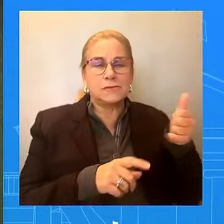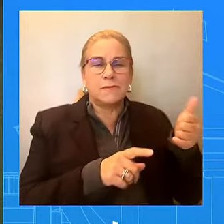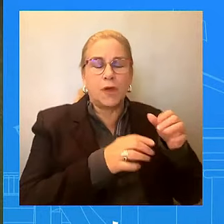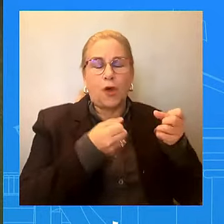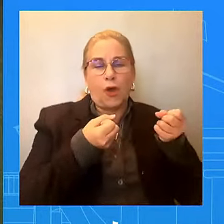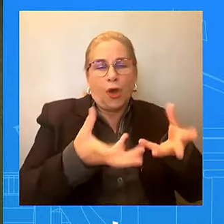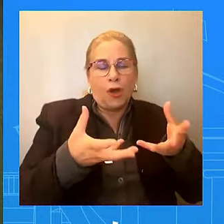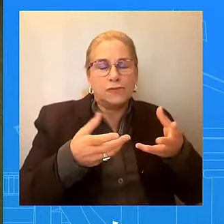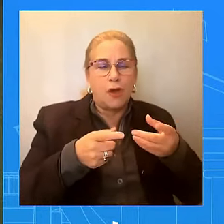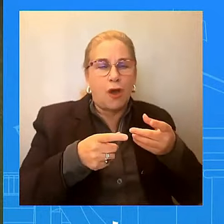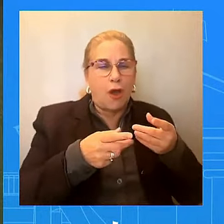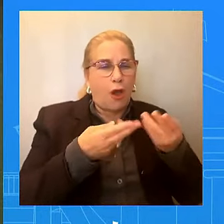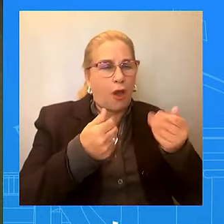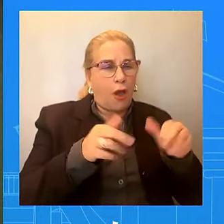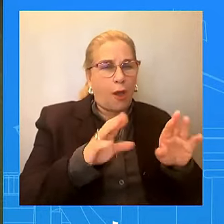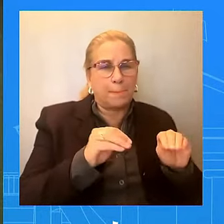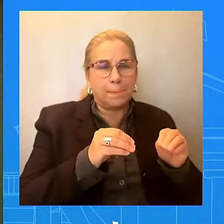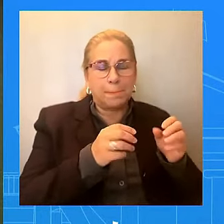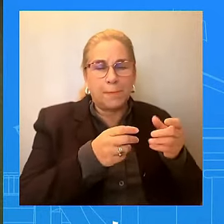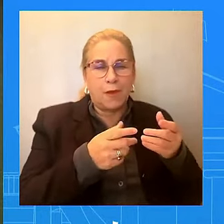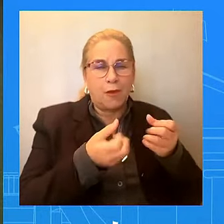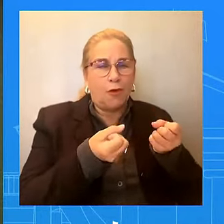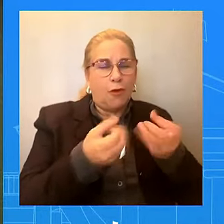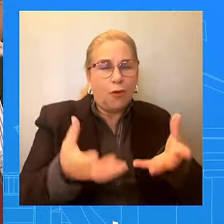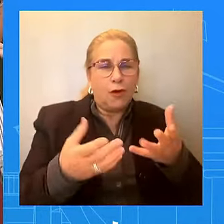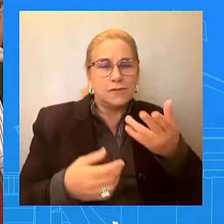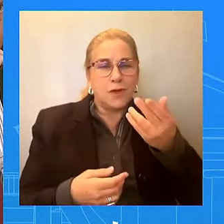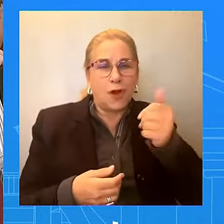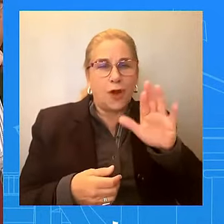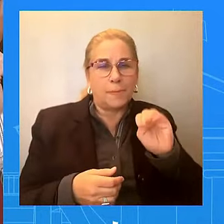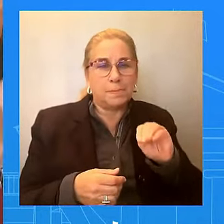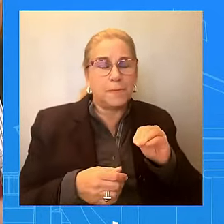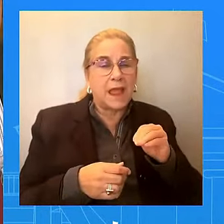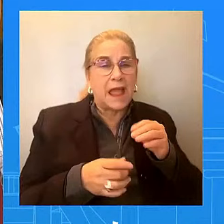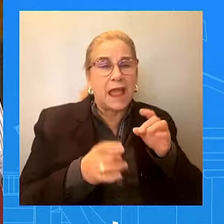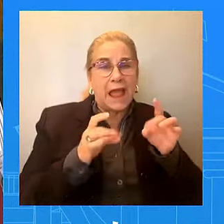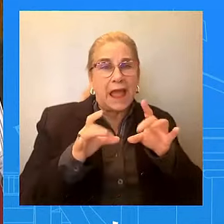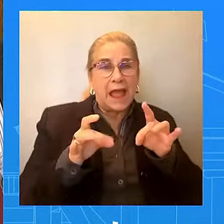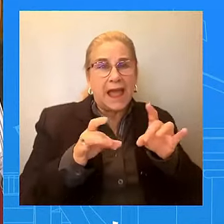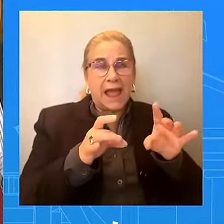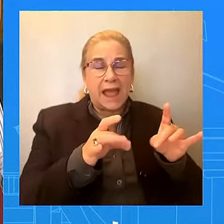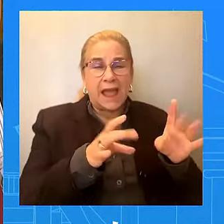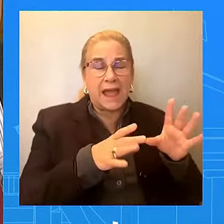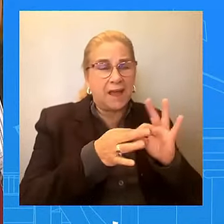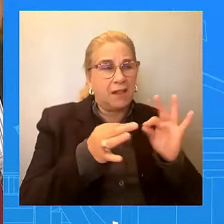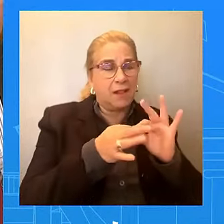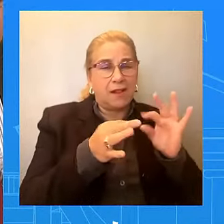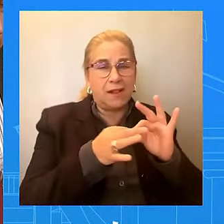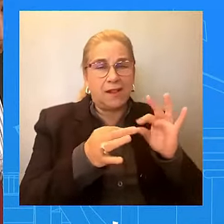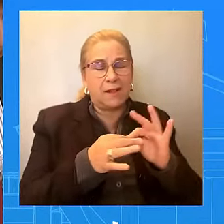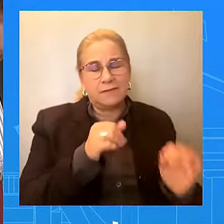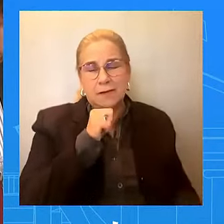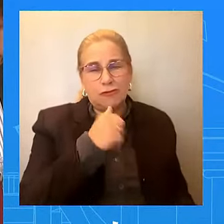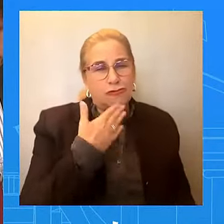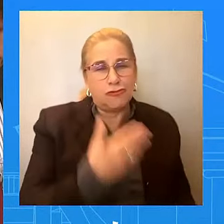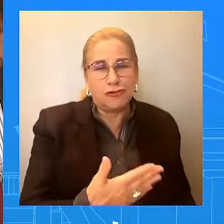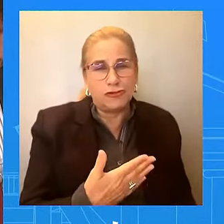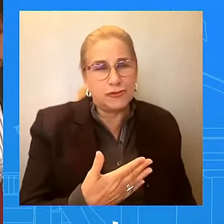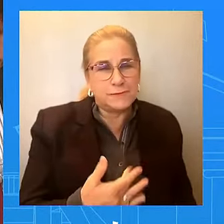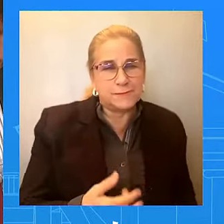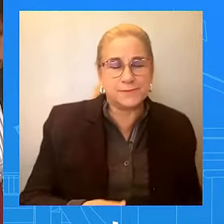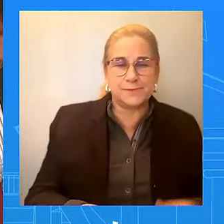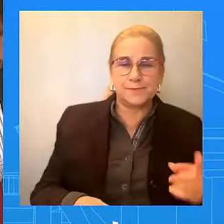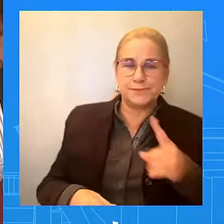in all its forms. We will continue that work. Do you have any information to suggest that any foreign governments have tried to take advantage and amplify